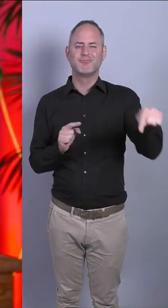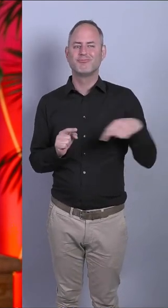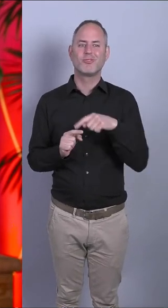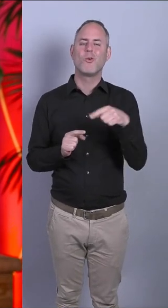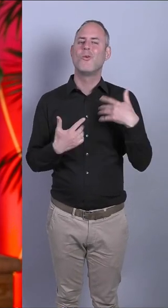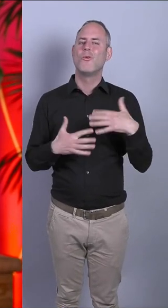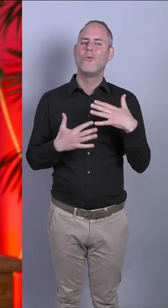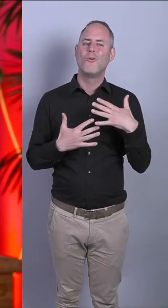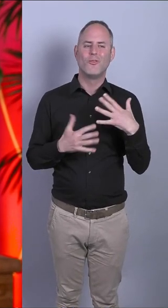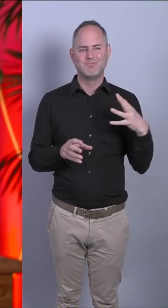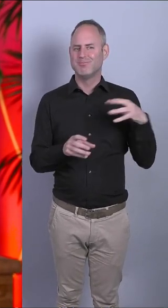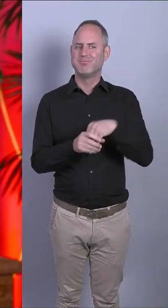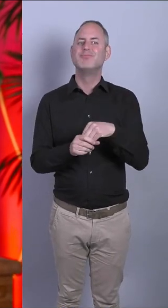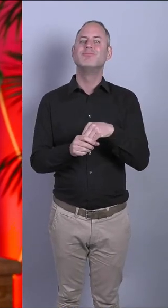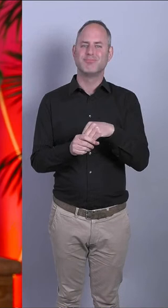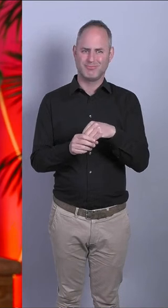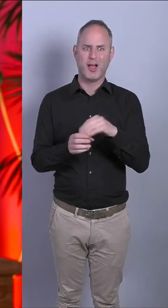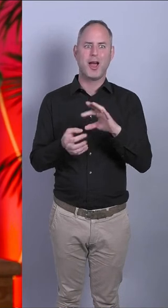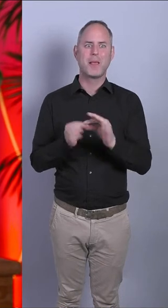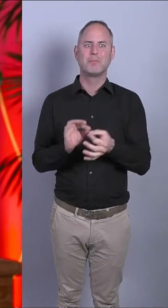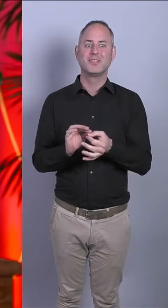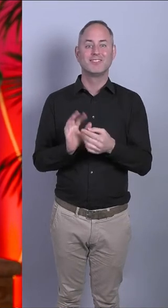For Team Germany in Berlin.